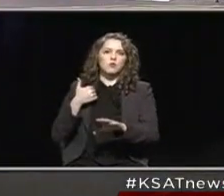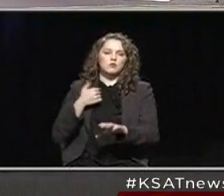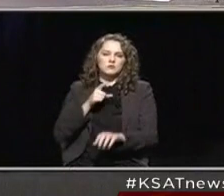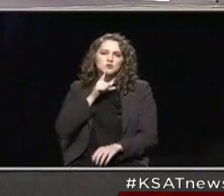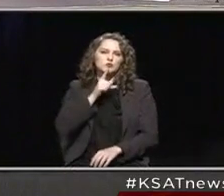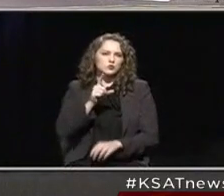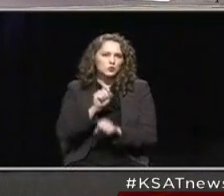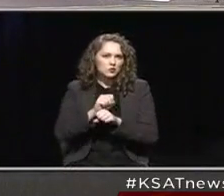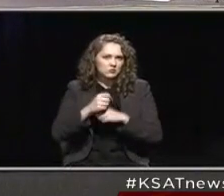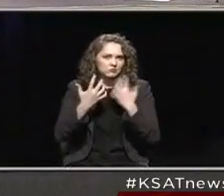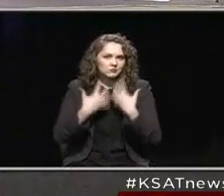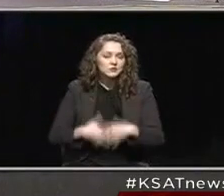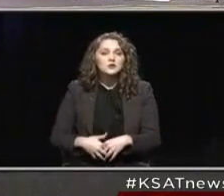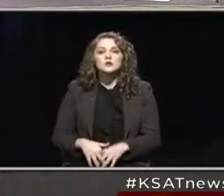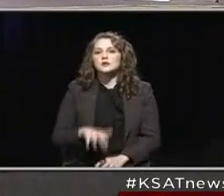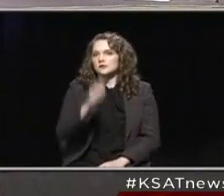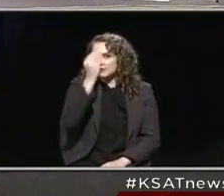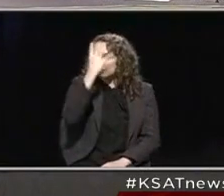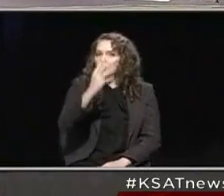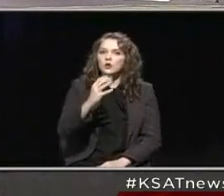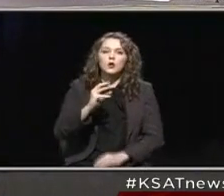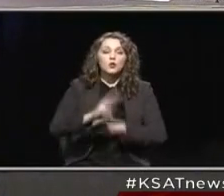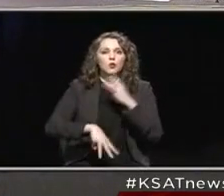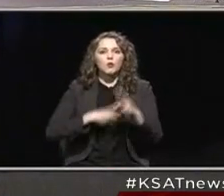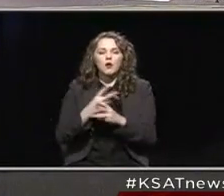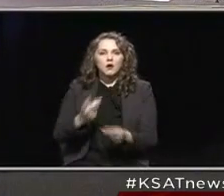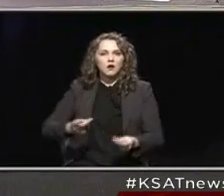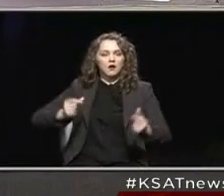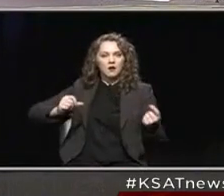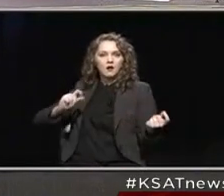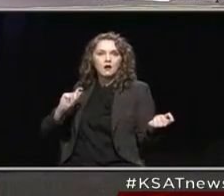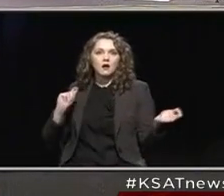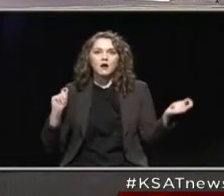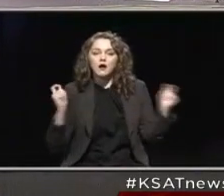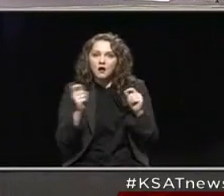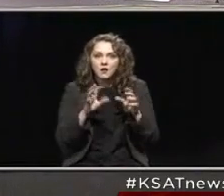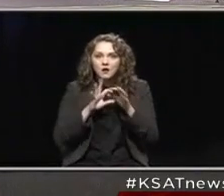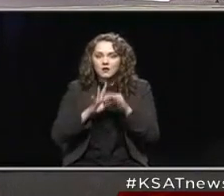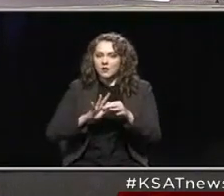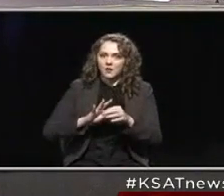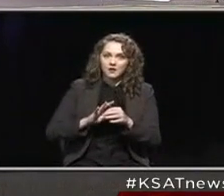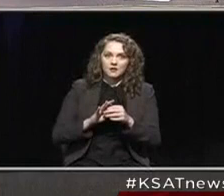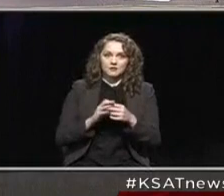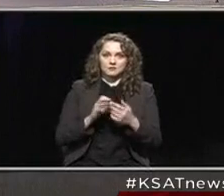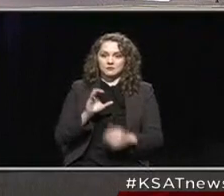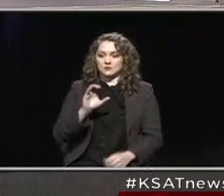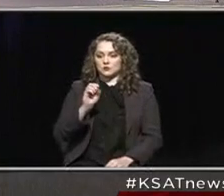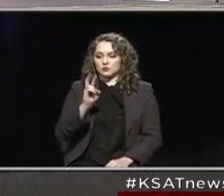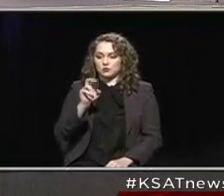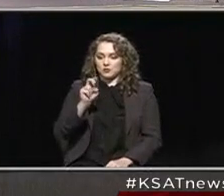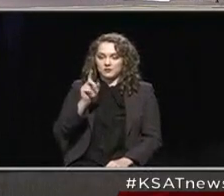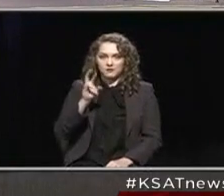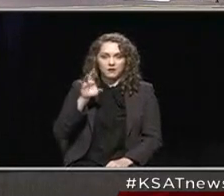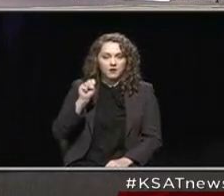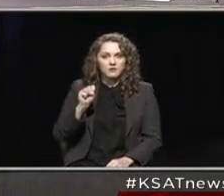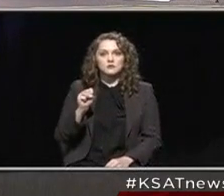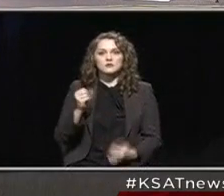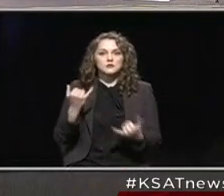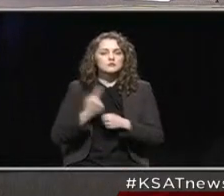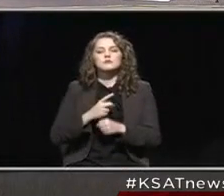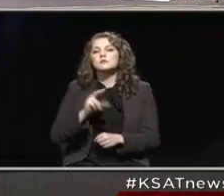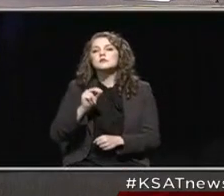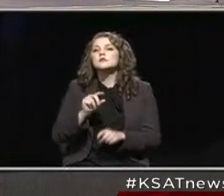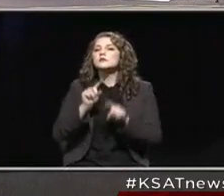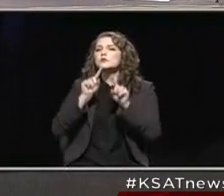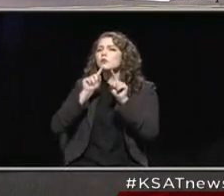to emphasize, the world did not suddenly change with respect to this infection today. Some orders did